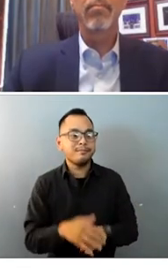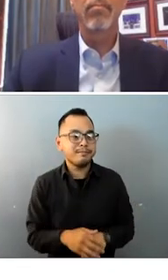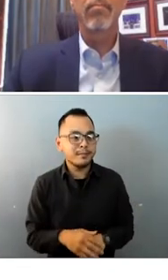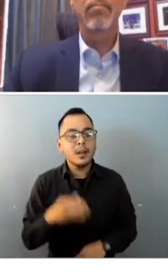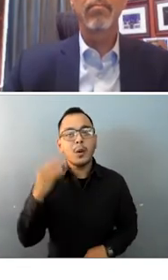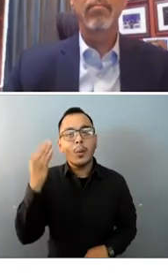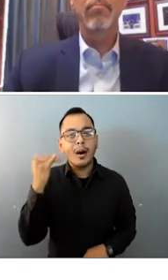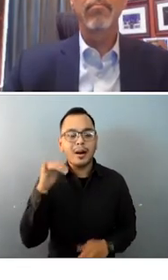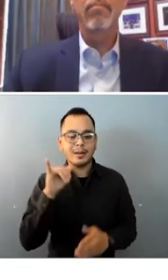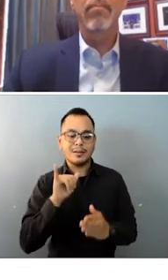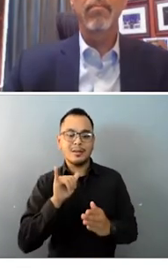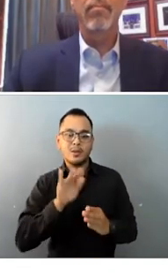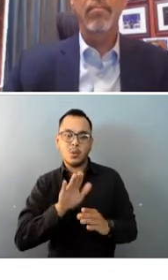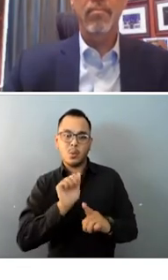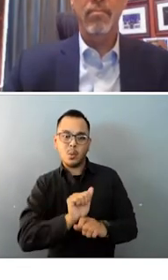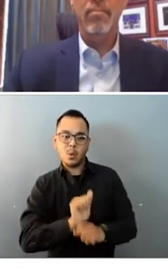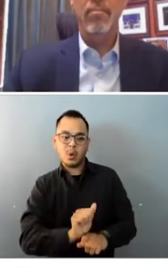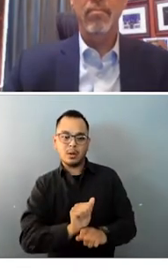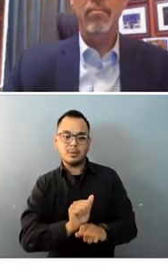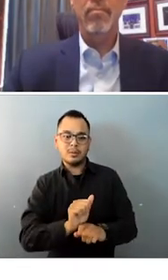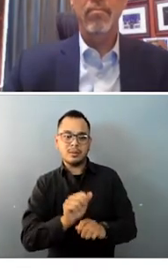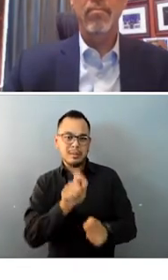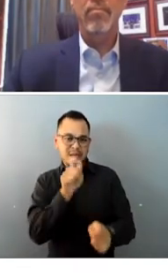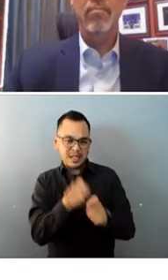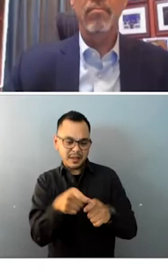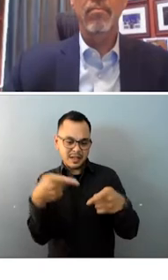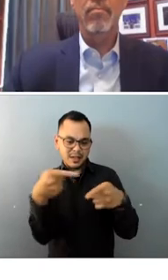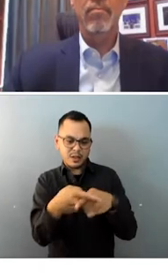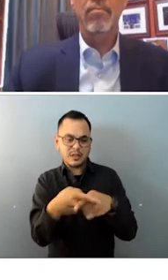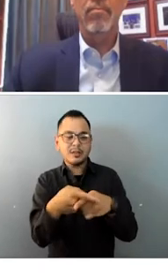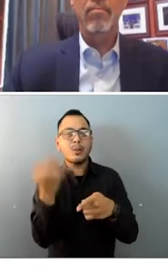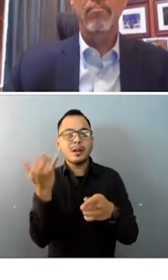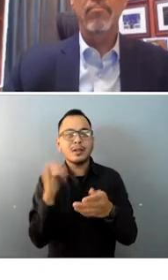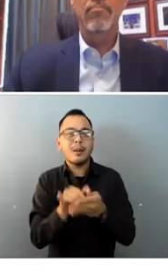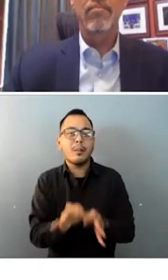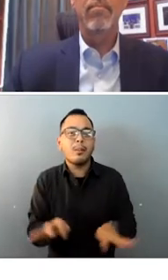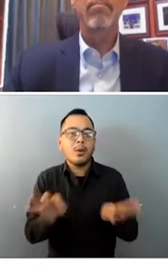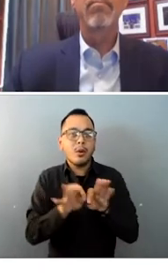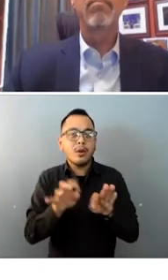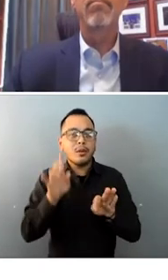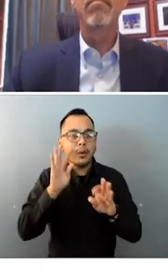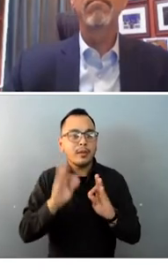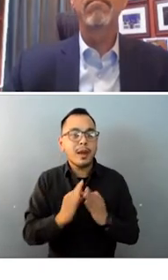Why is that work at that particular intersection critical to family?